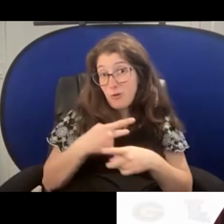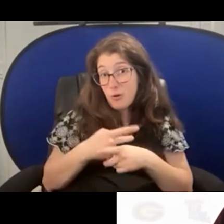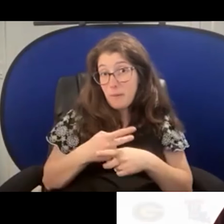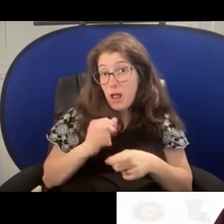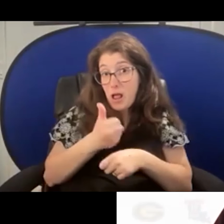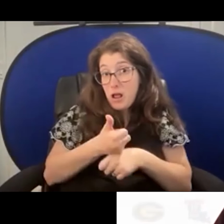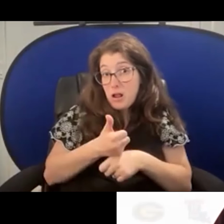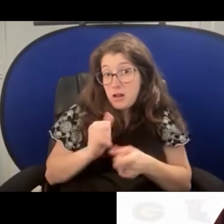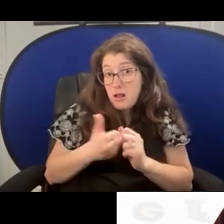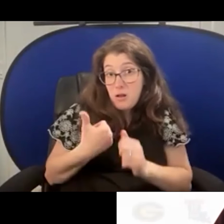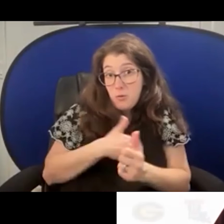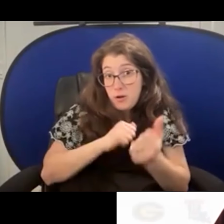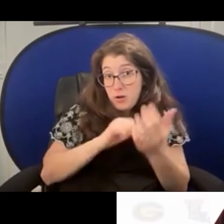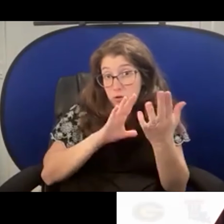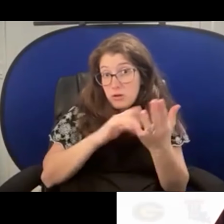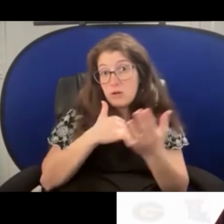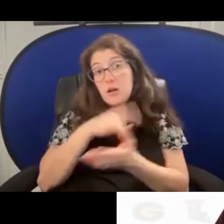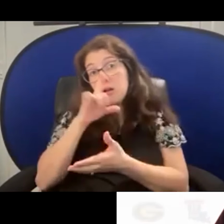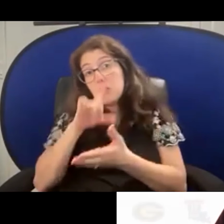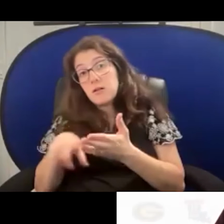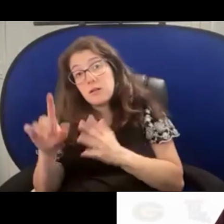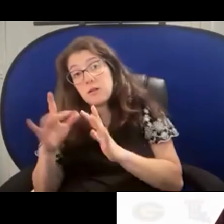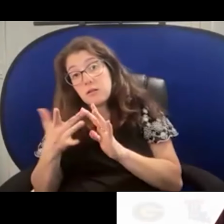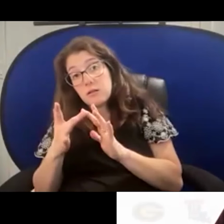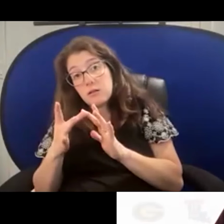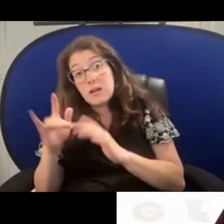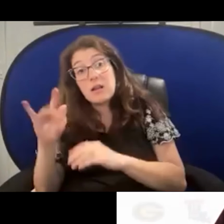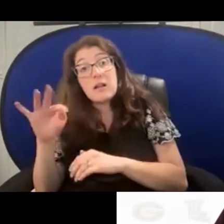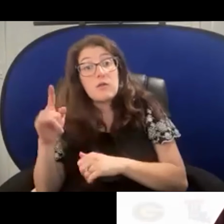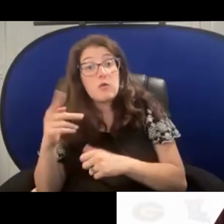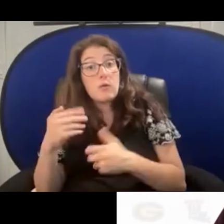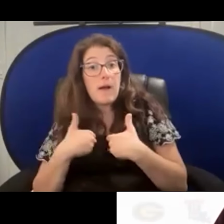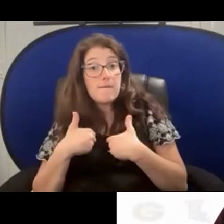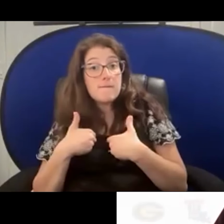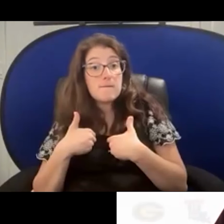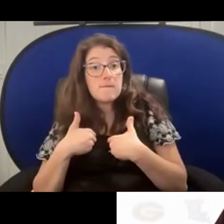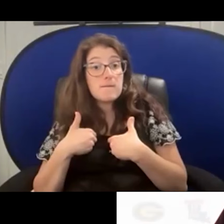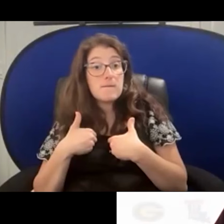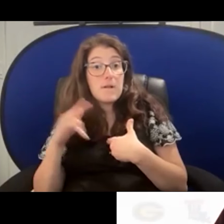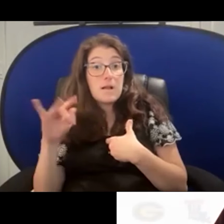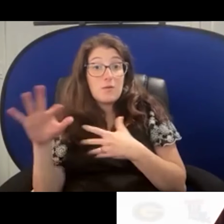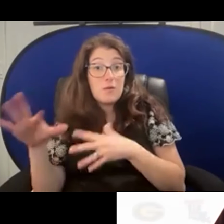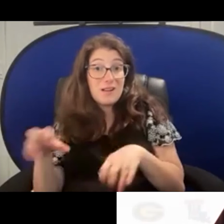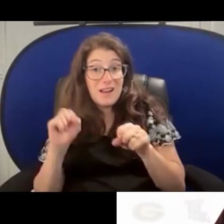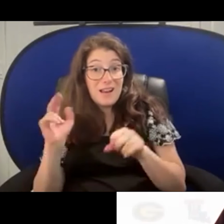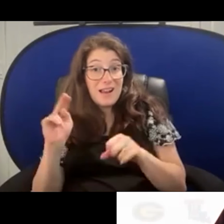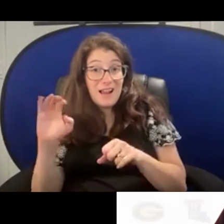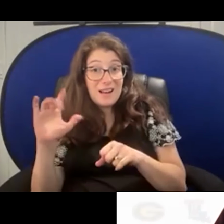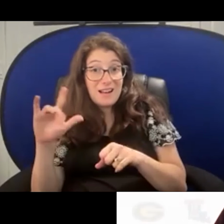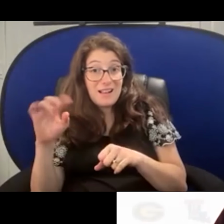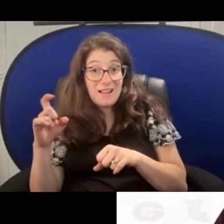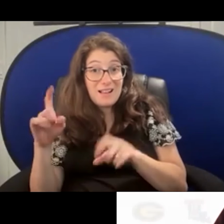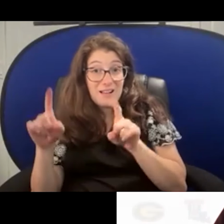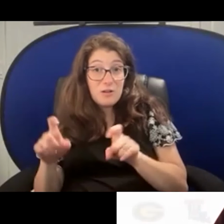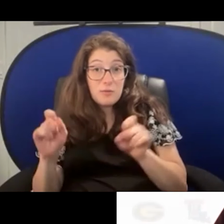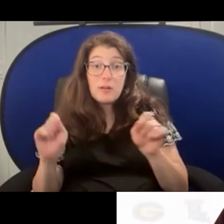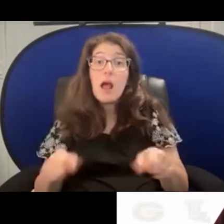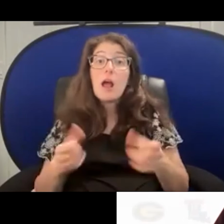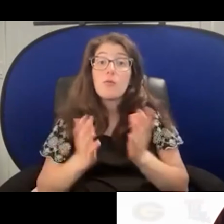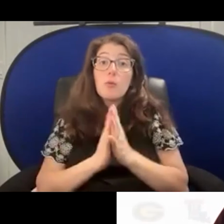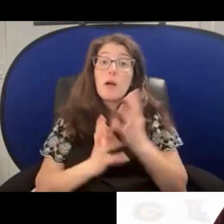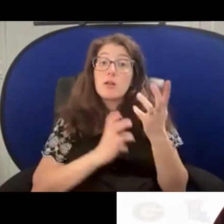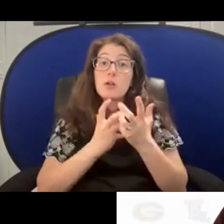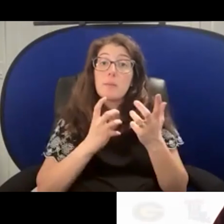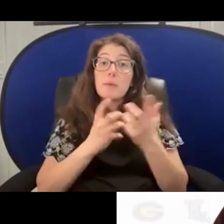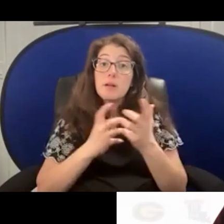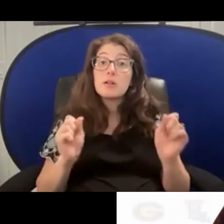And so I looked it up. If you're taking that exam, you can request accommodations. So